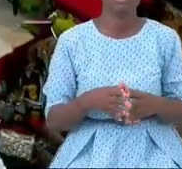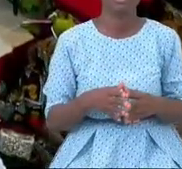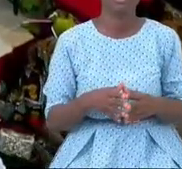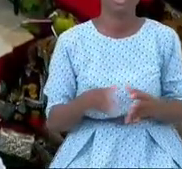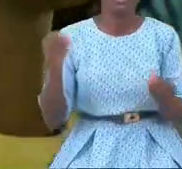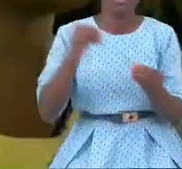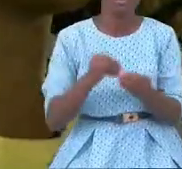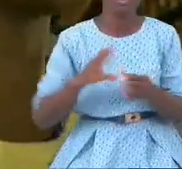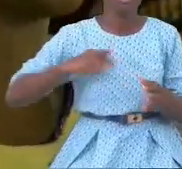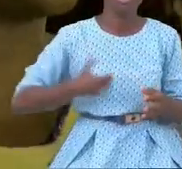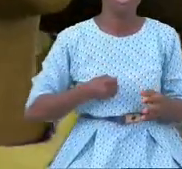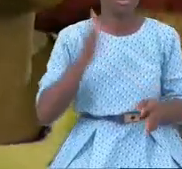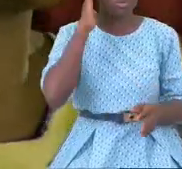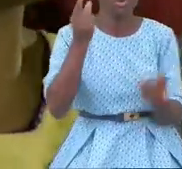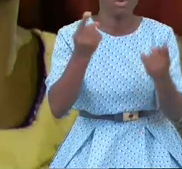Amen.